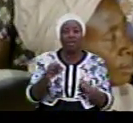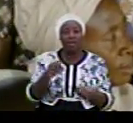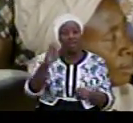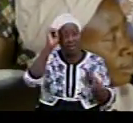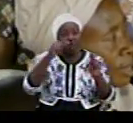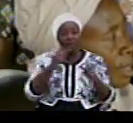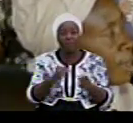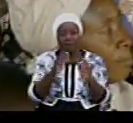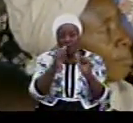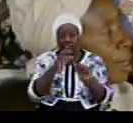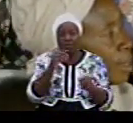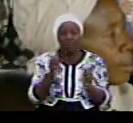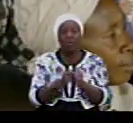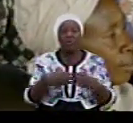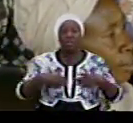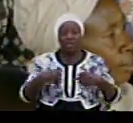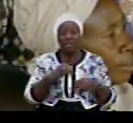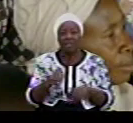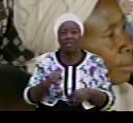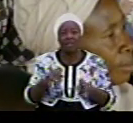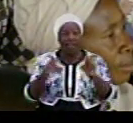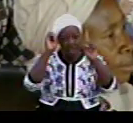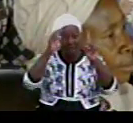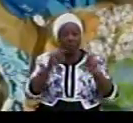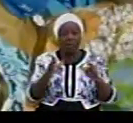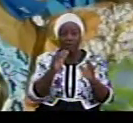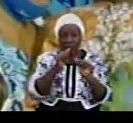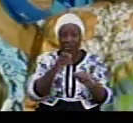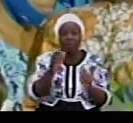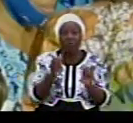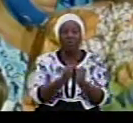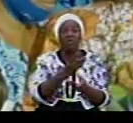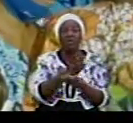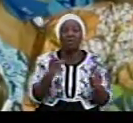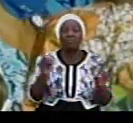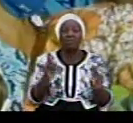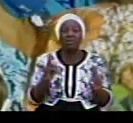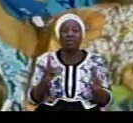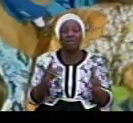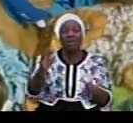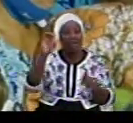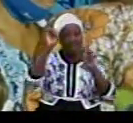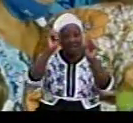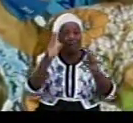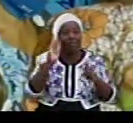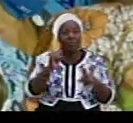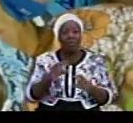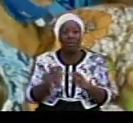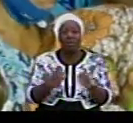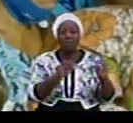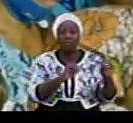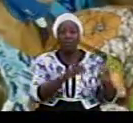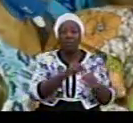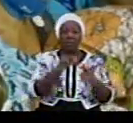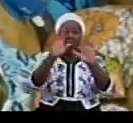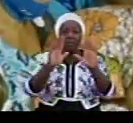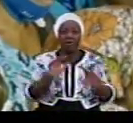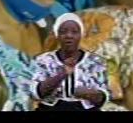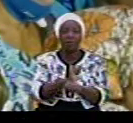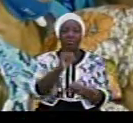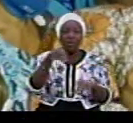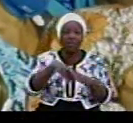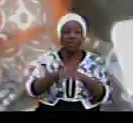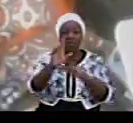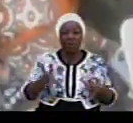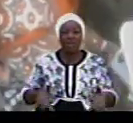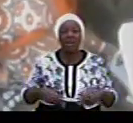with healing. He'll bless you with deliverance. He will impart a miracle into your